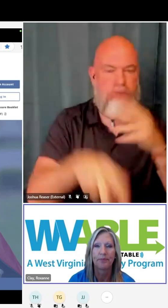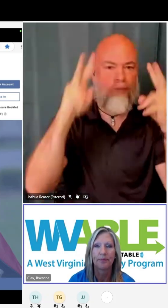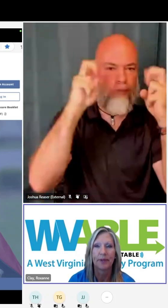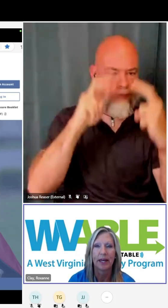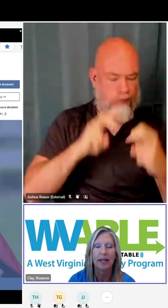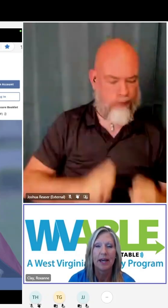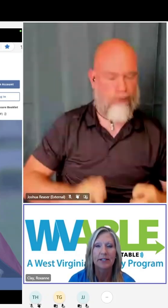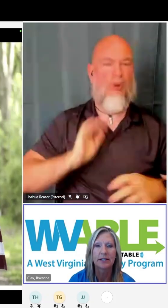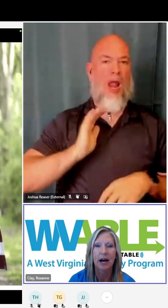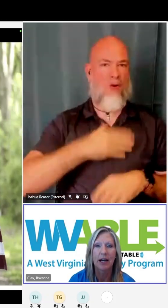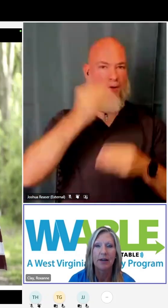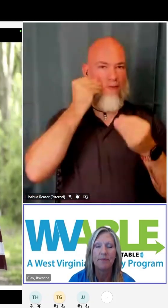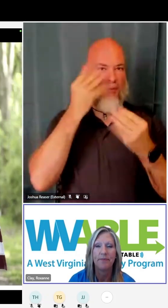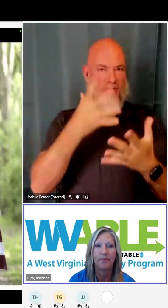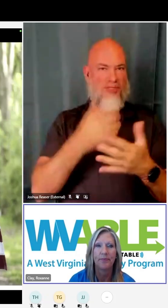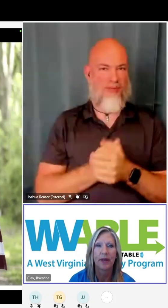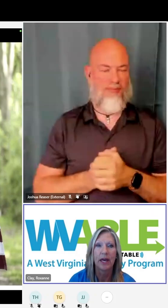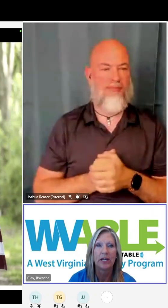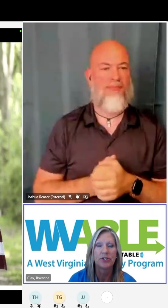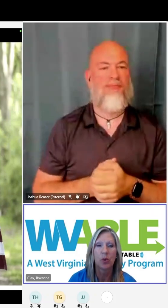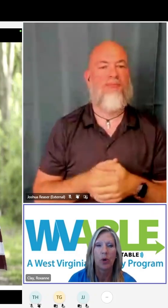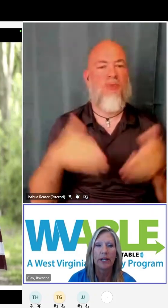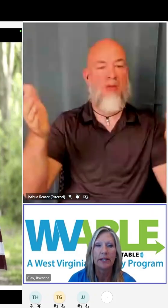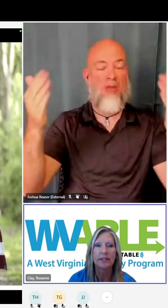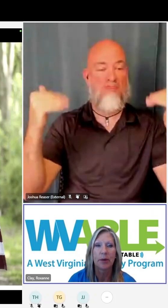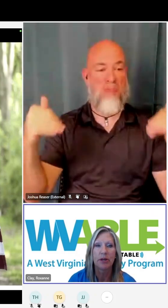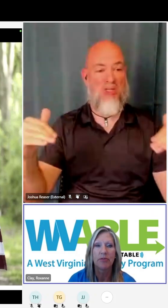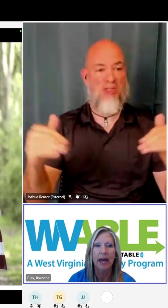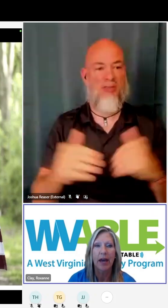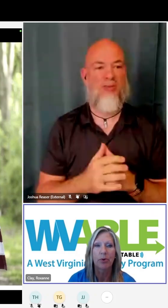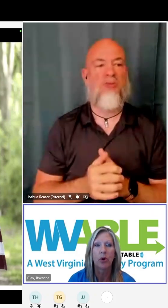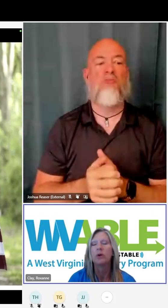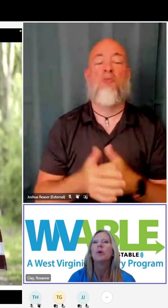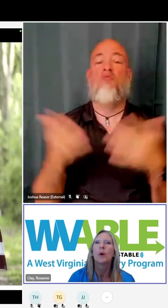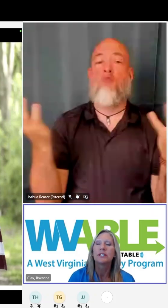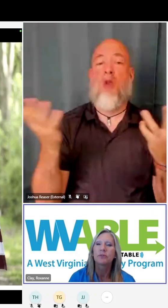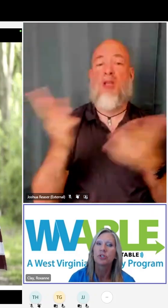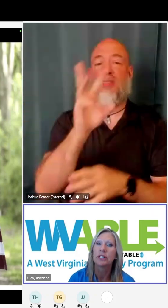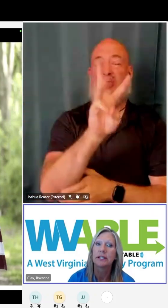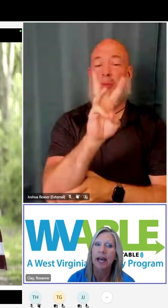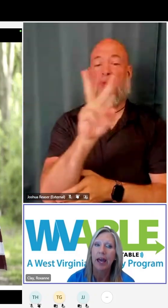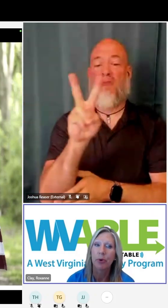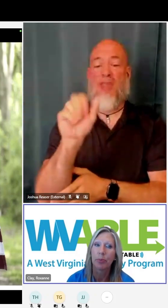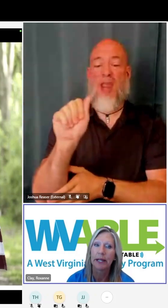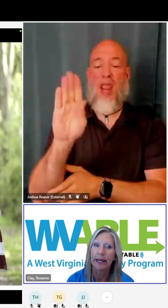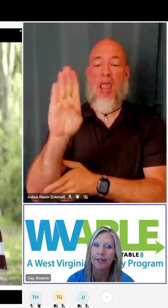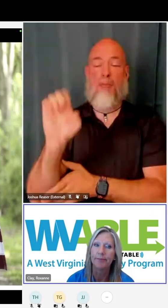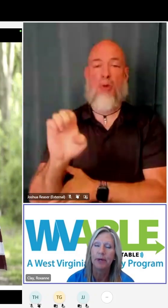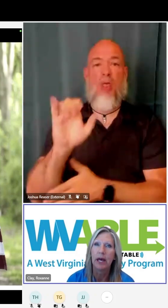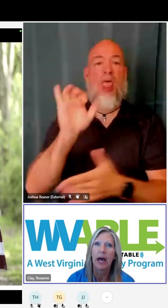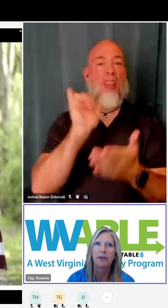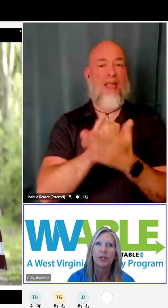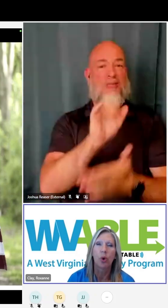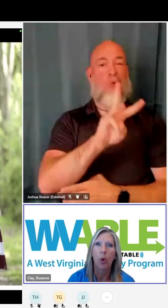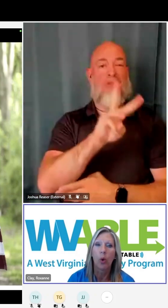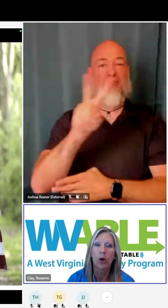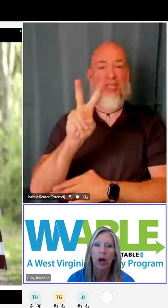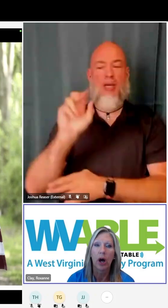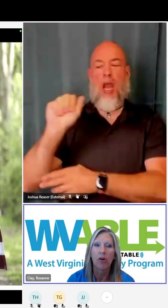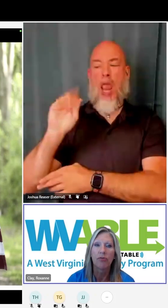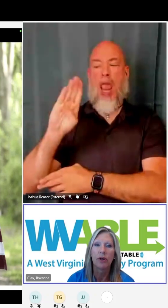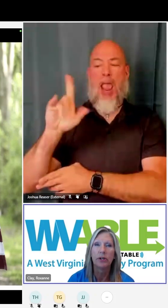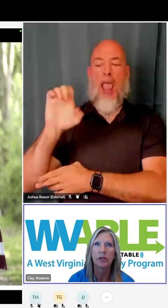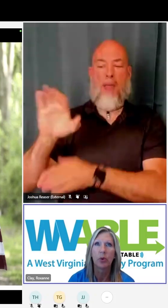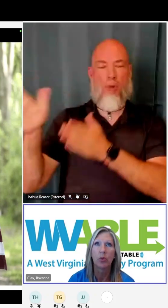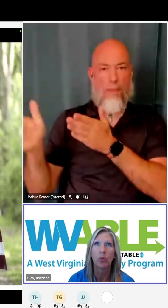Tom. Next slide. So what is WVABLE? West Virginia's ABLE plan. At the